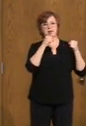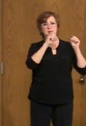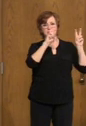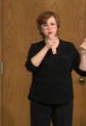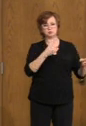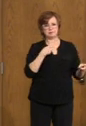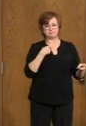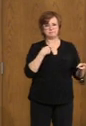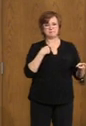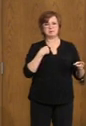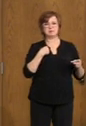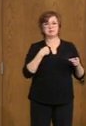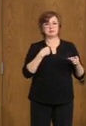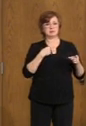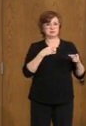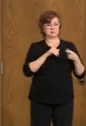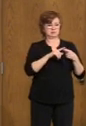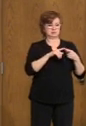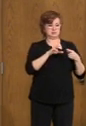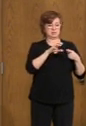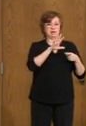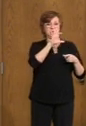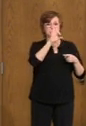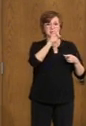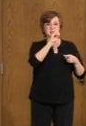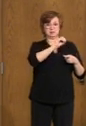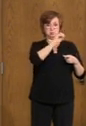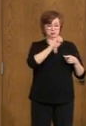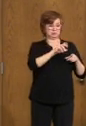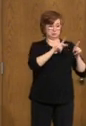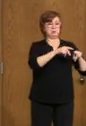and the vaccine is 90% effective, that still leaves